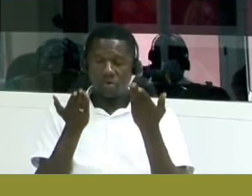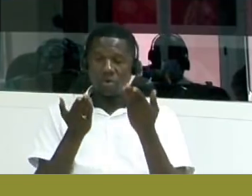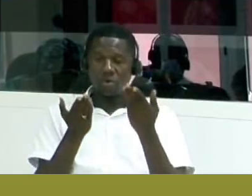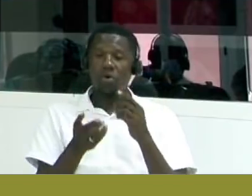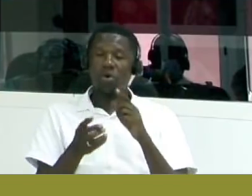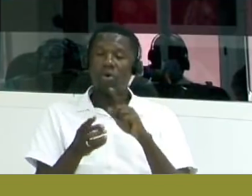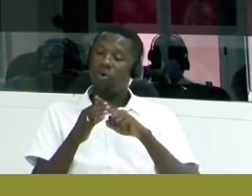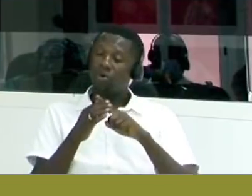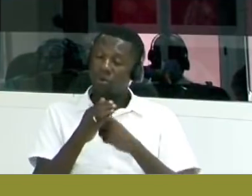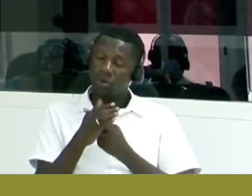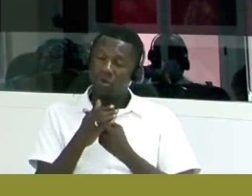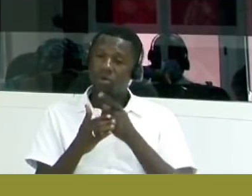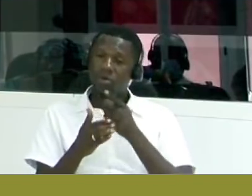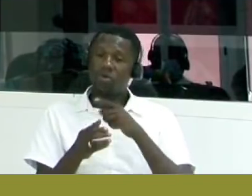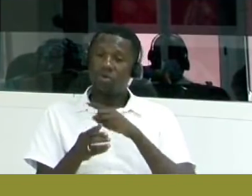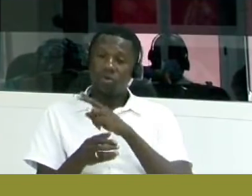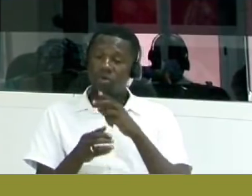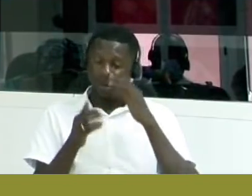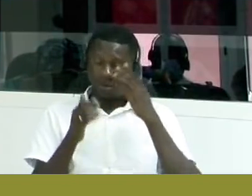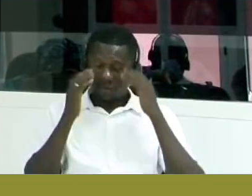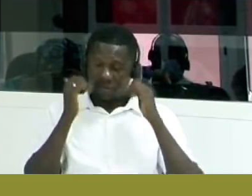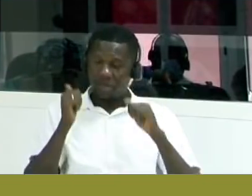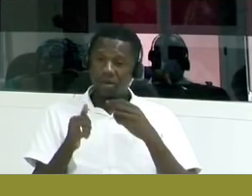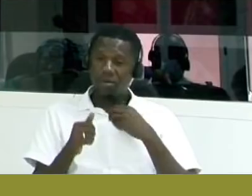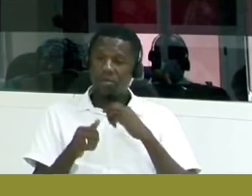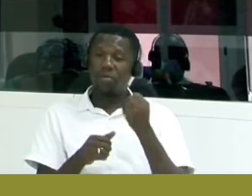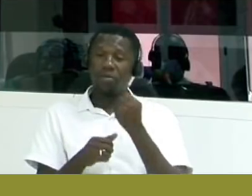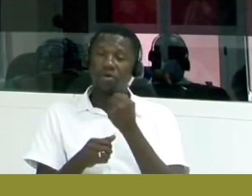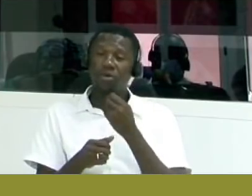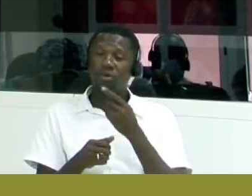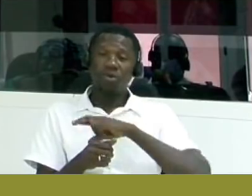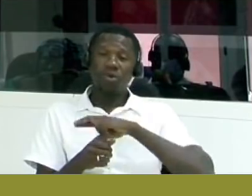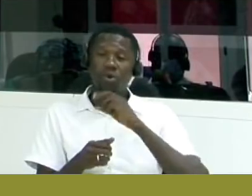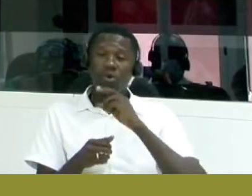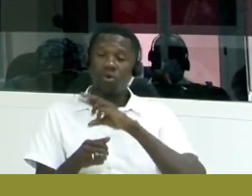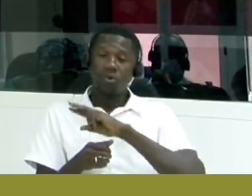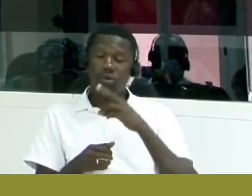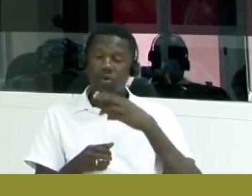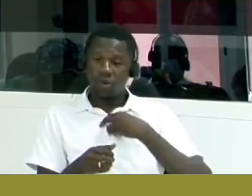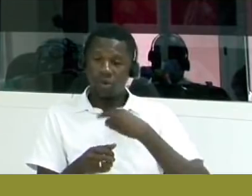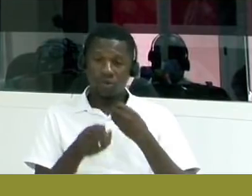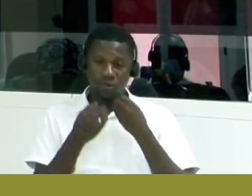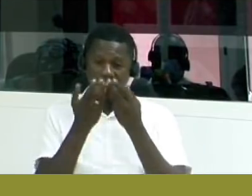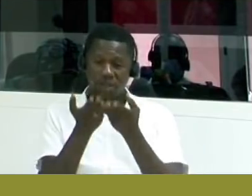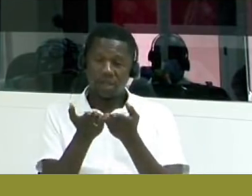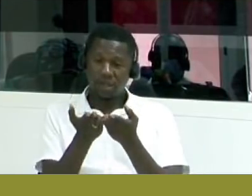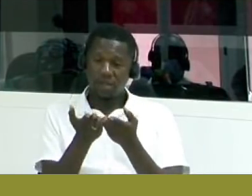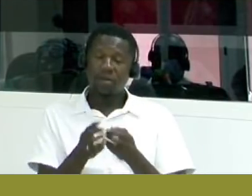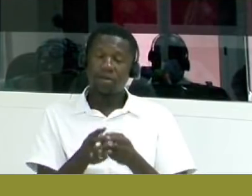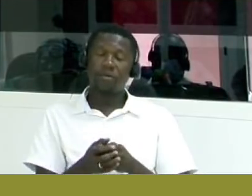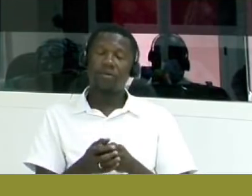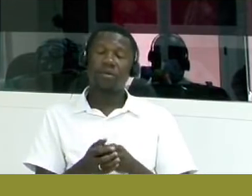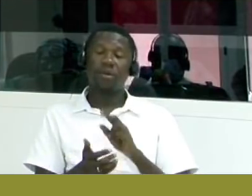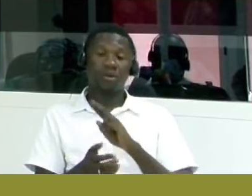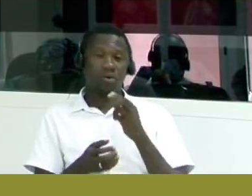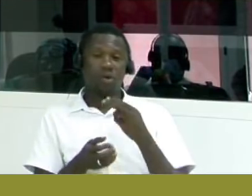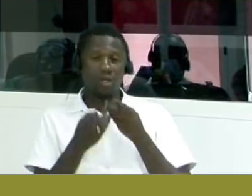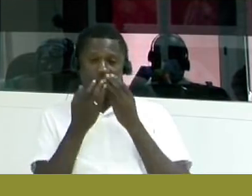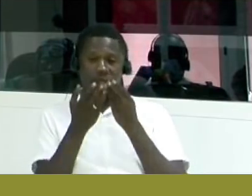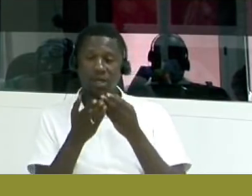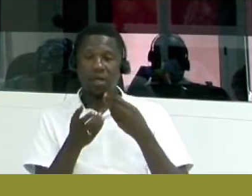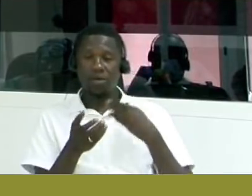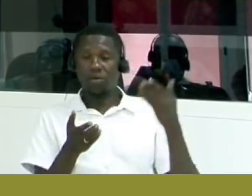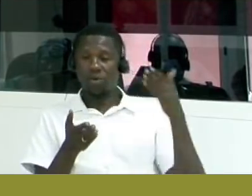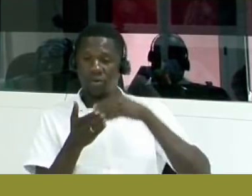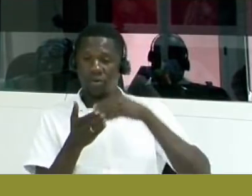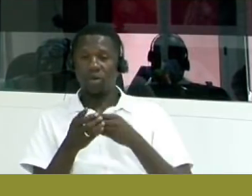unable to say because you are unwilling to say? No, I'm not unwilling. I told you that I will come here and I will speak the truth to you. And that's exactly what I'm